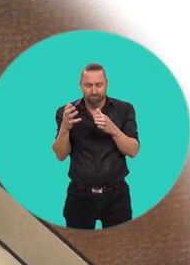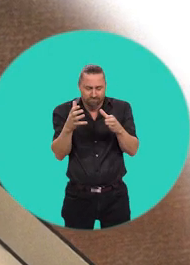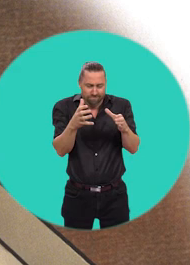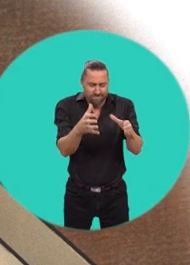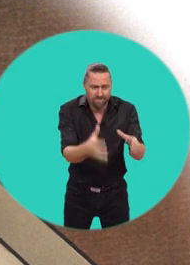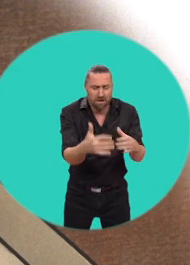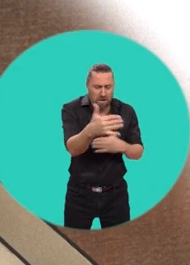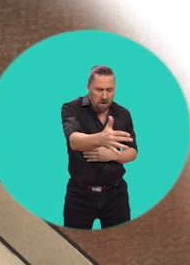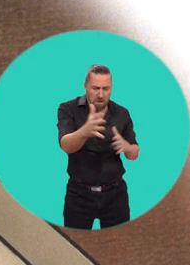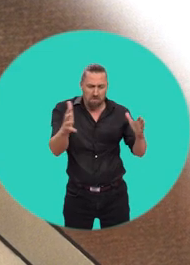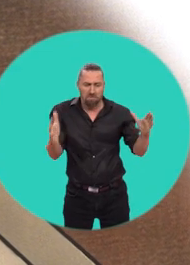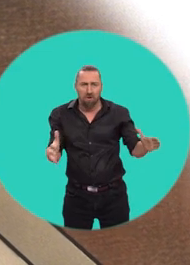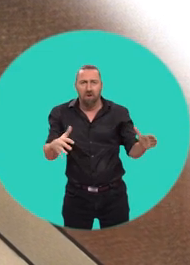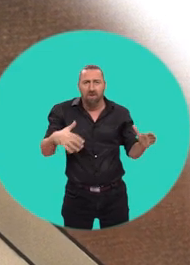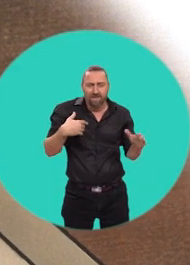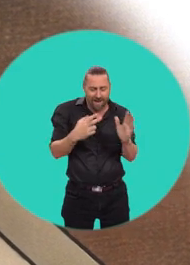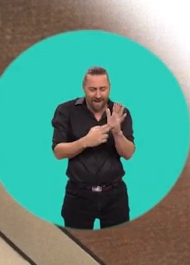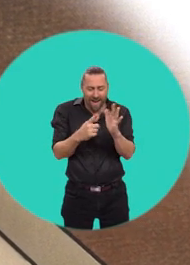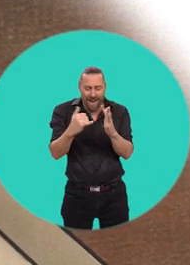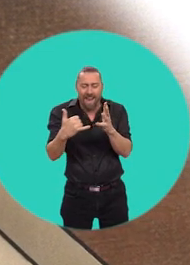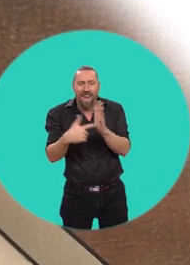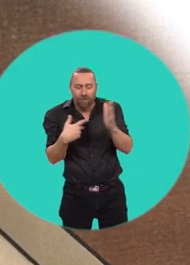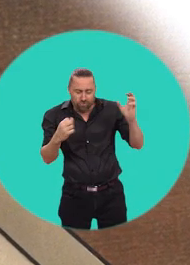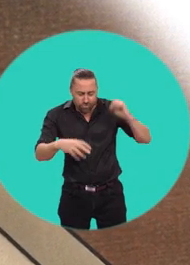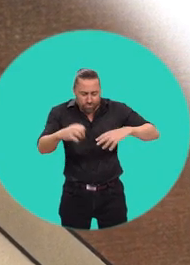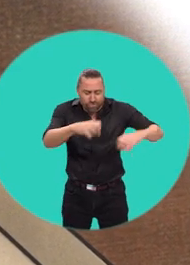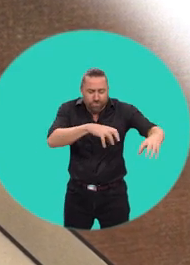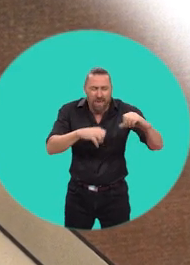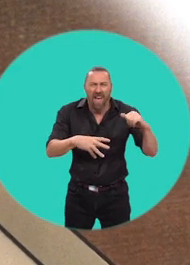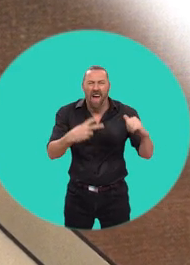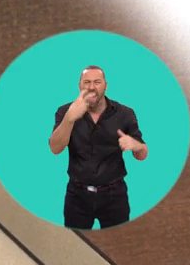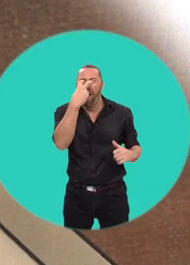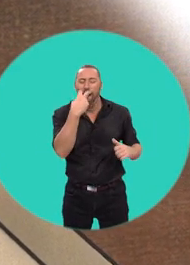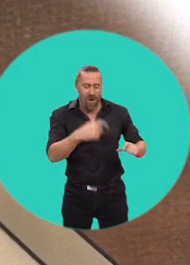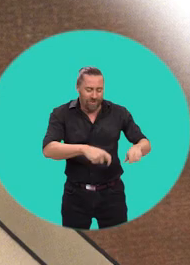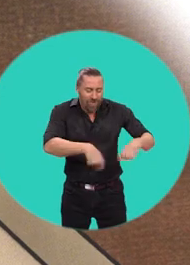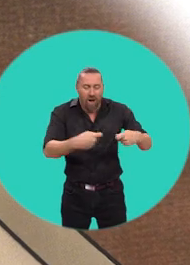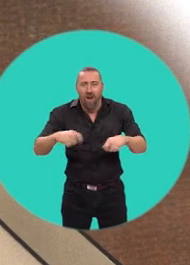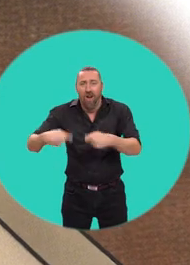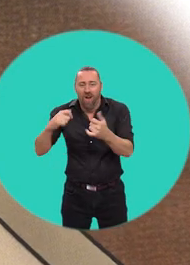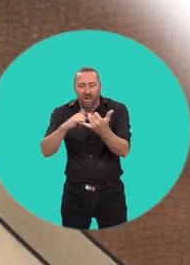cardboard box. Inside was a nest that was made from old socks.